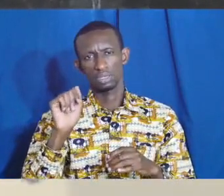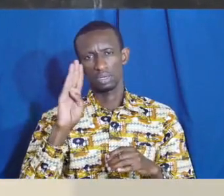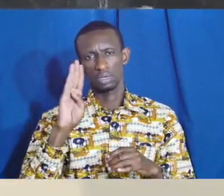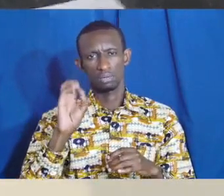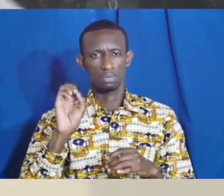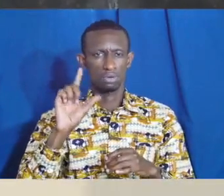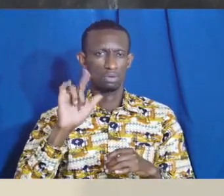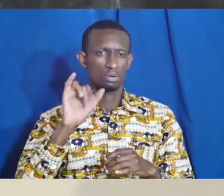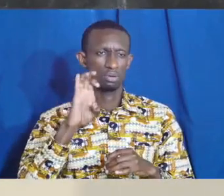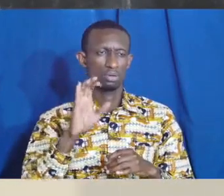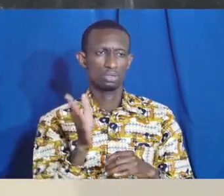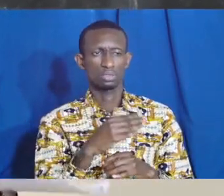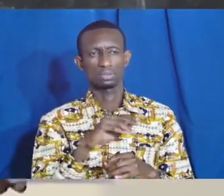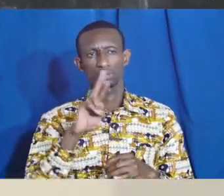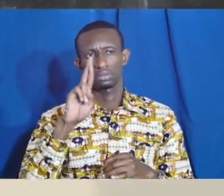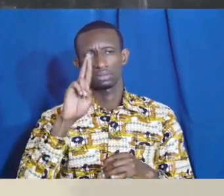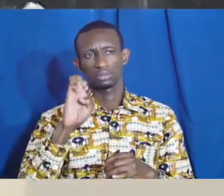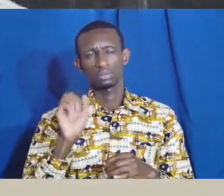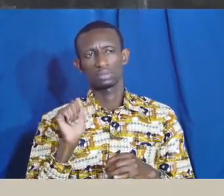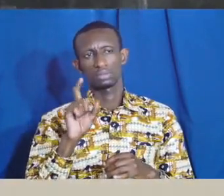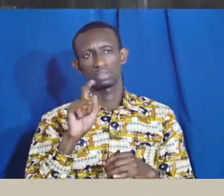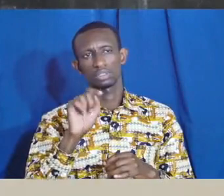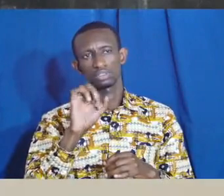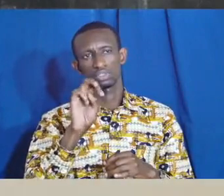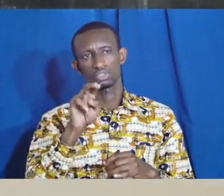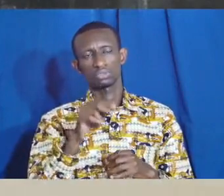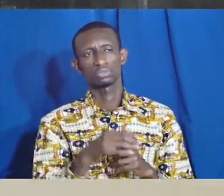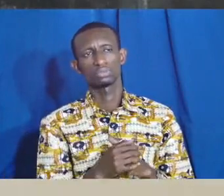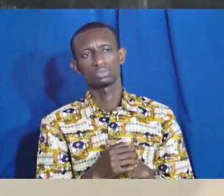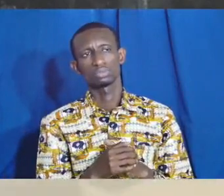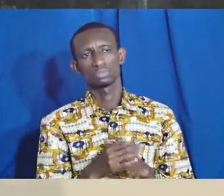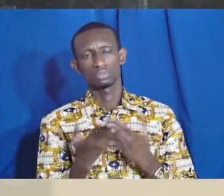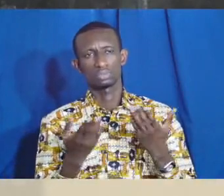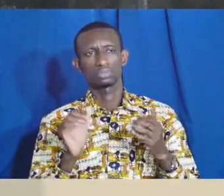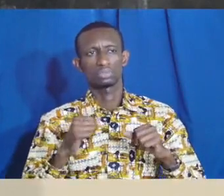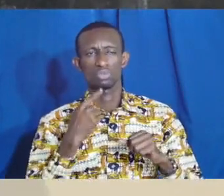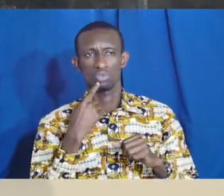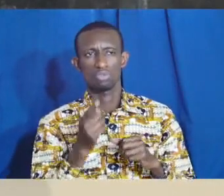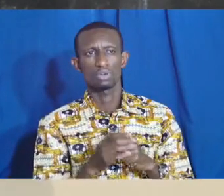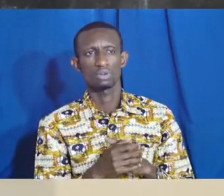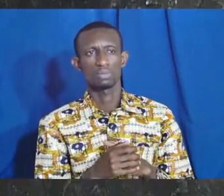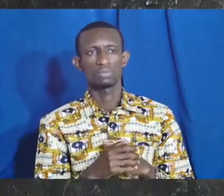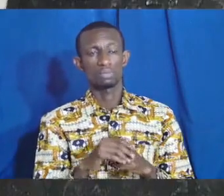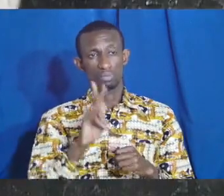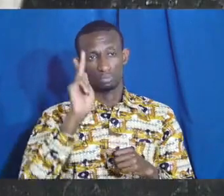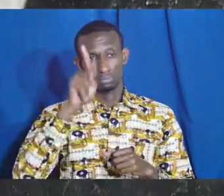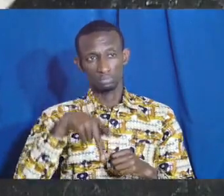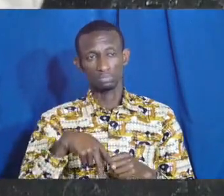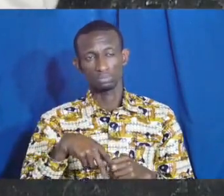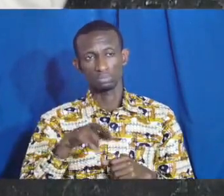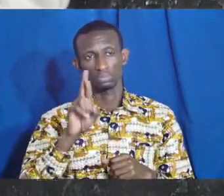proteins, they're responsible for the growth of hair and nails. All right? And I can say protein in nature,